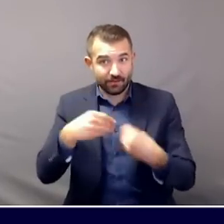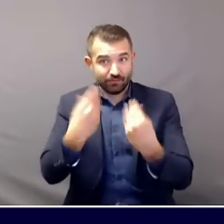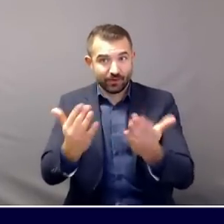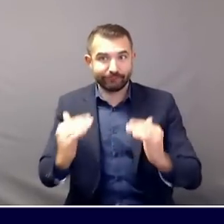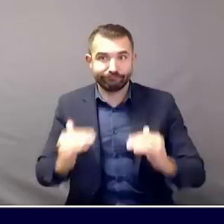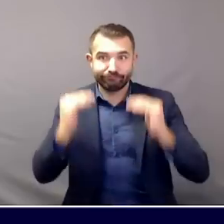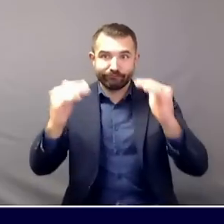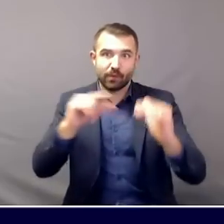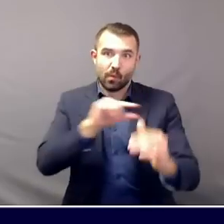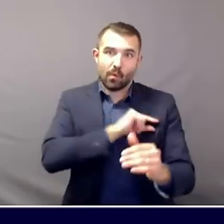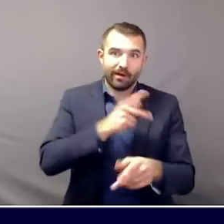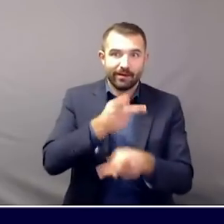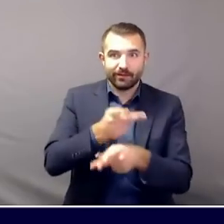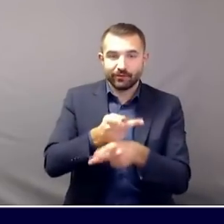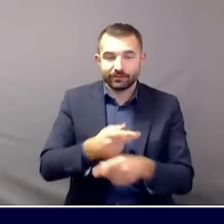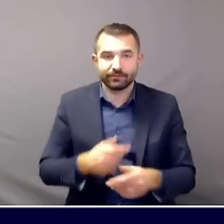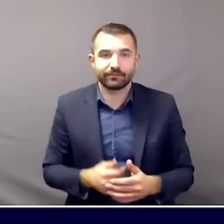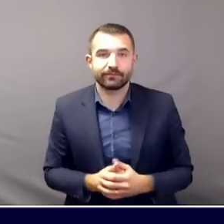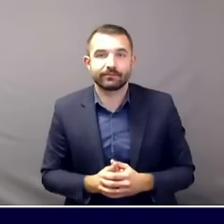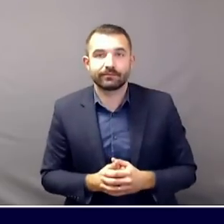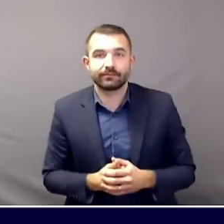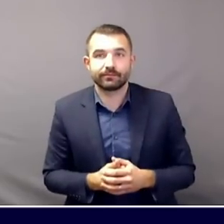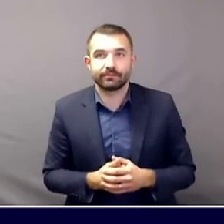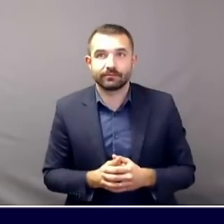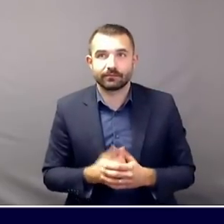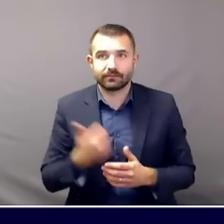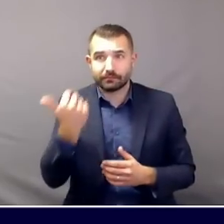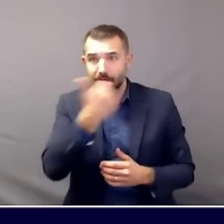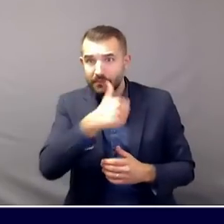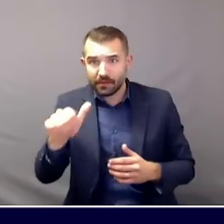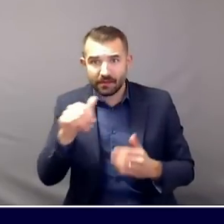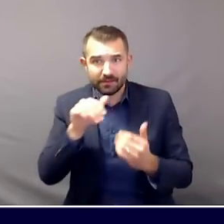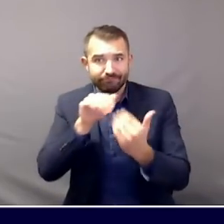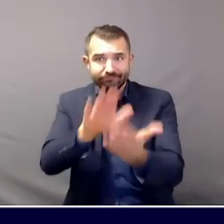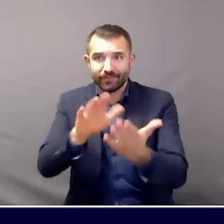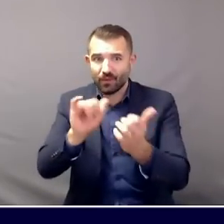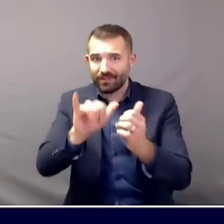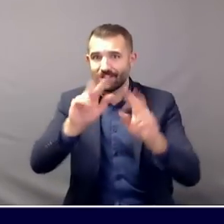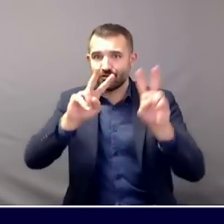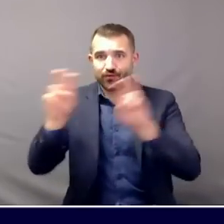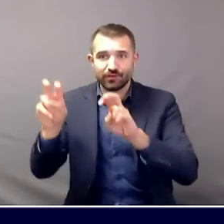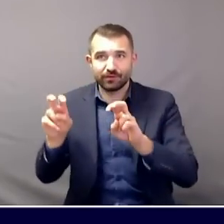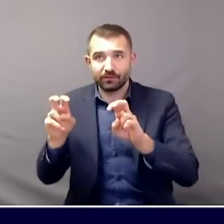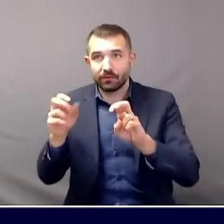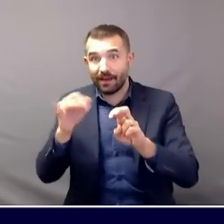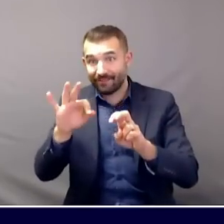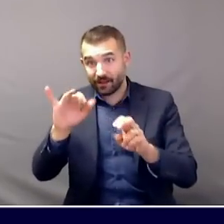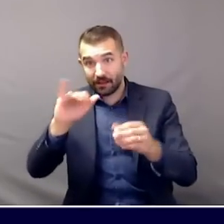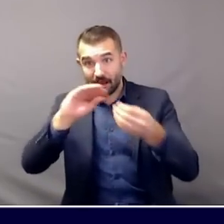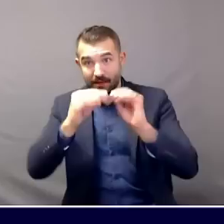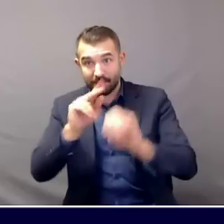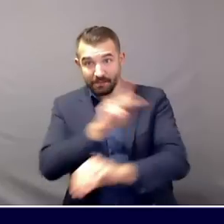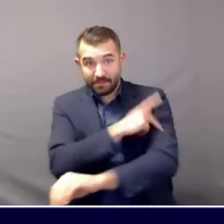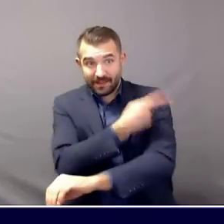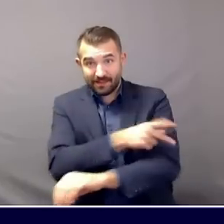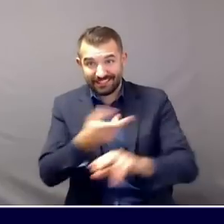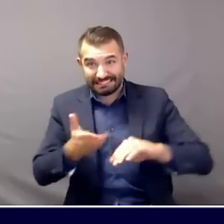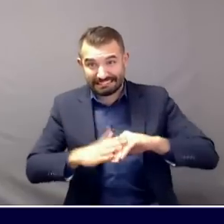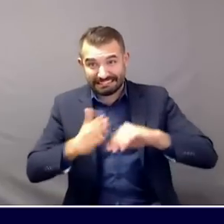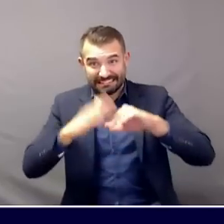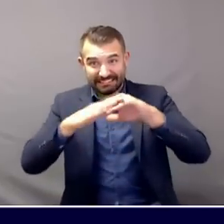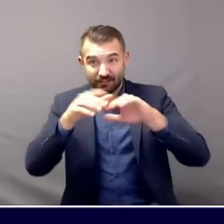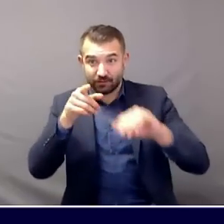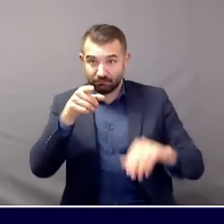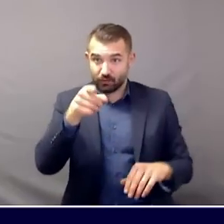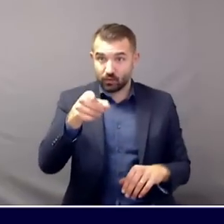potential shortages with medical staff, whether it's an increase in patients or if the healthcare workers themselves get sick?